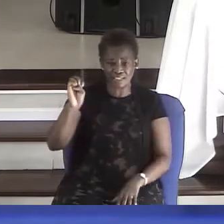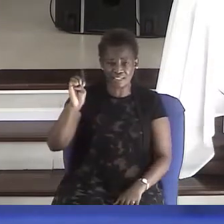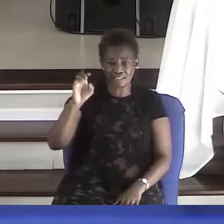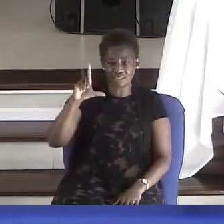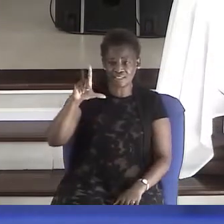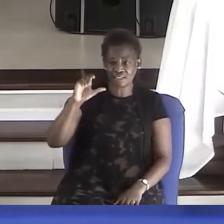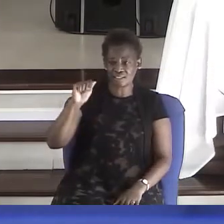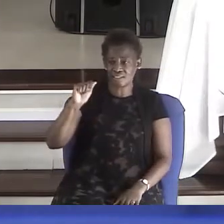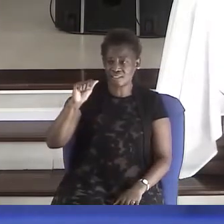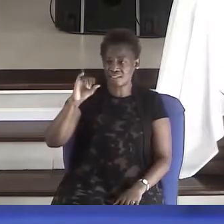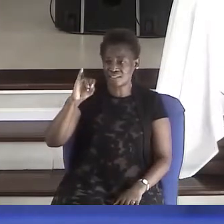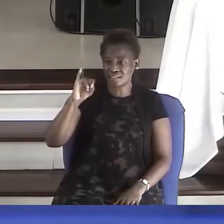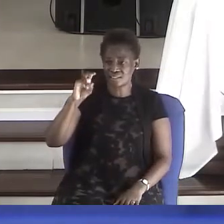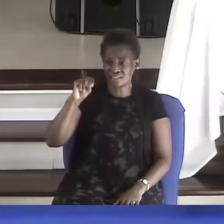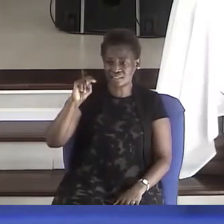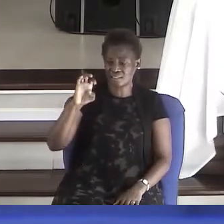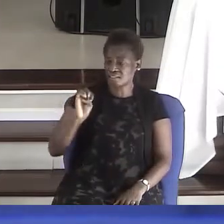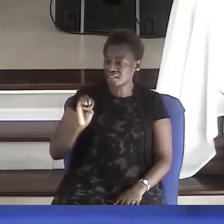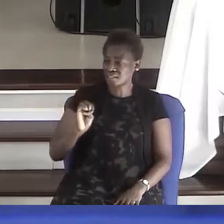South St. Elizabeth.